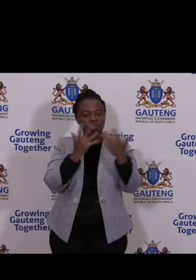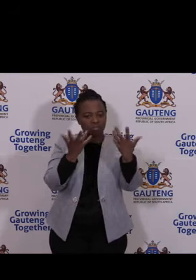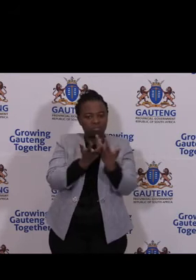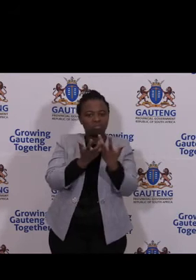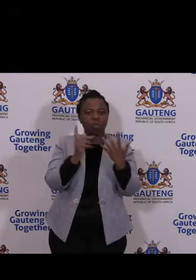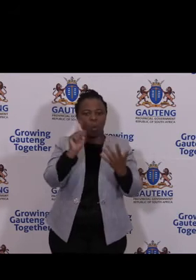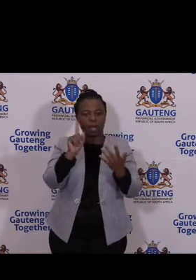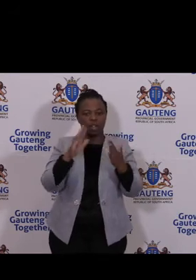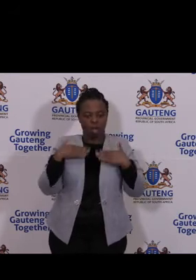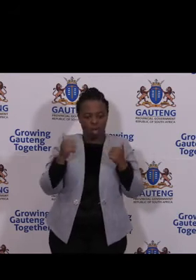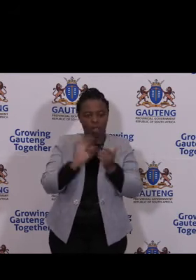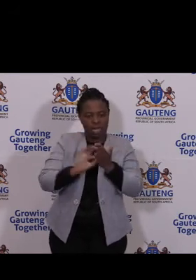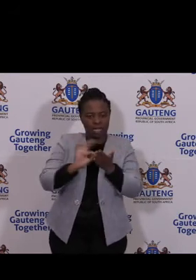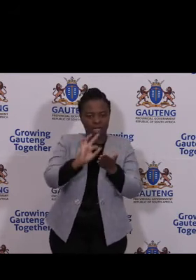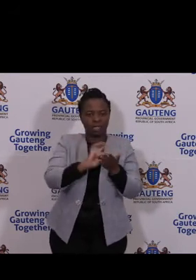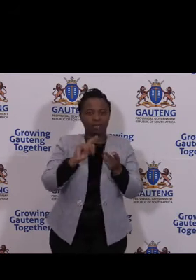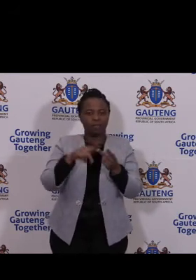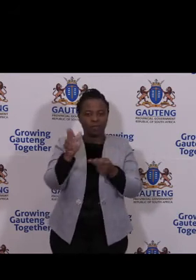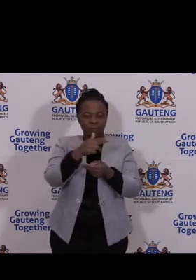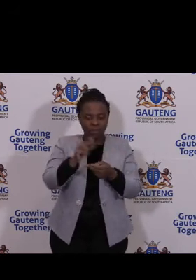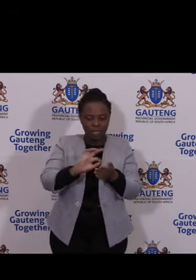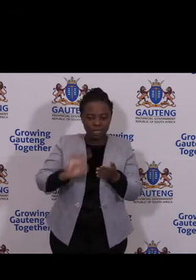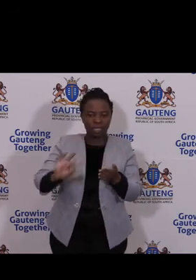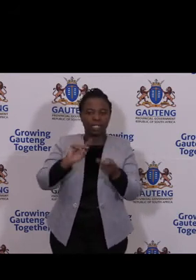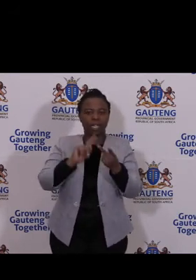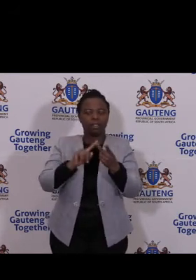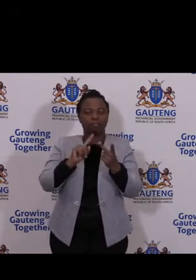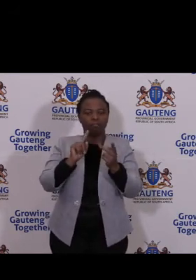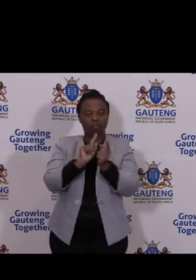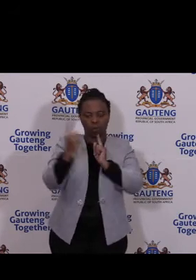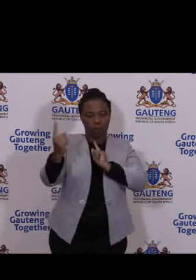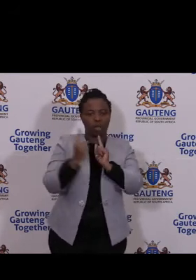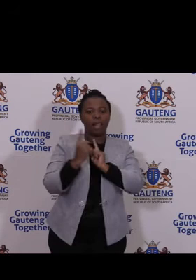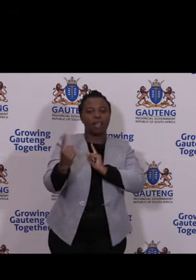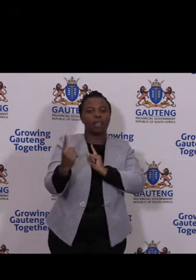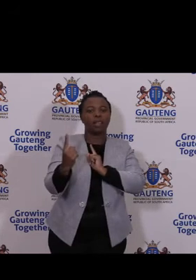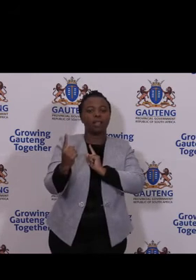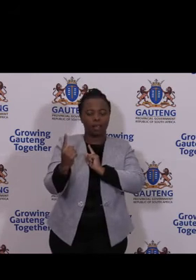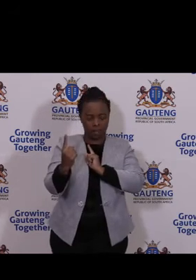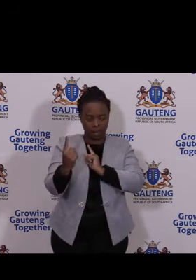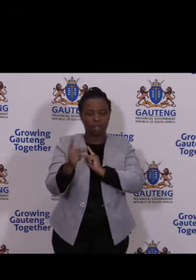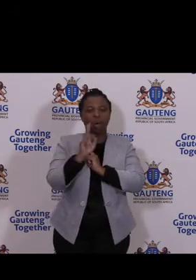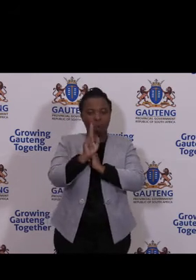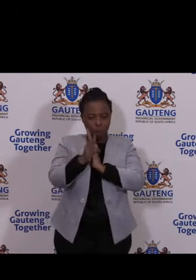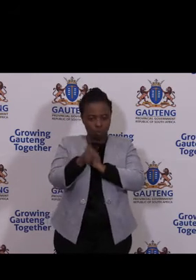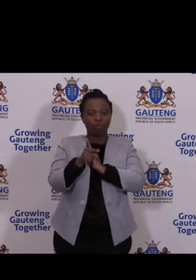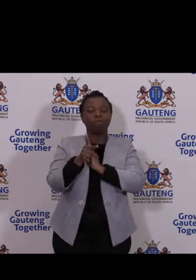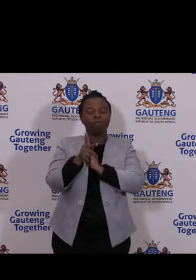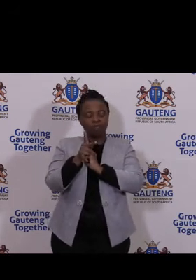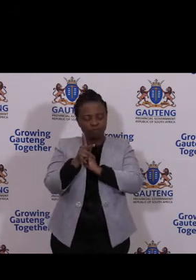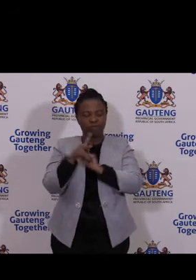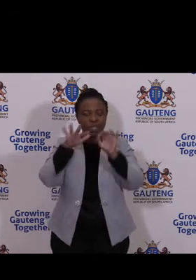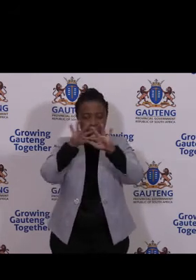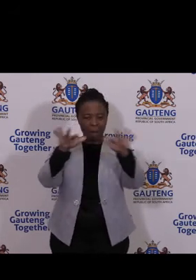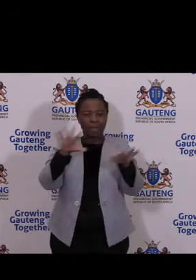sanitizing, and social distancing. And we still want to ask the public to do more of that,